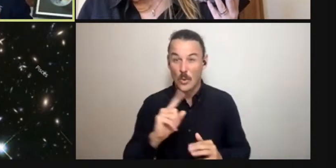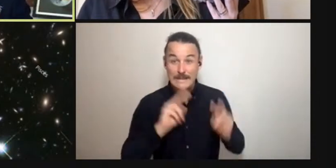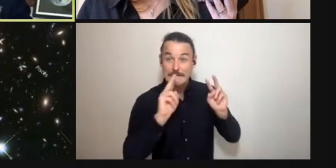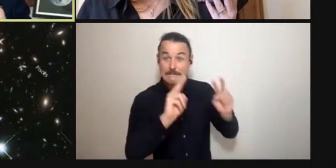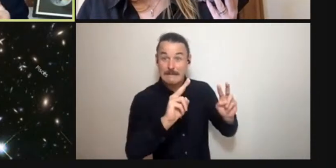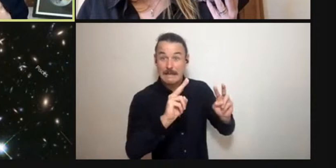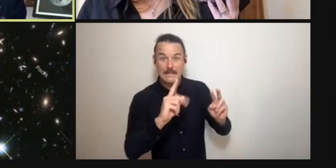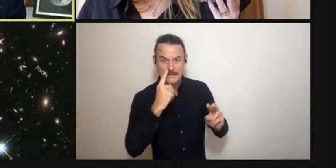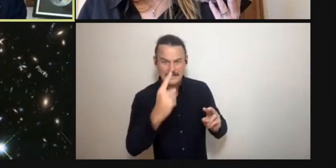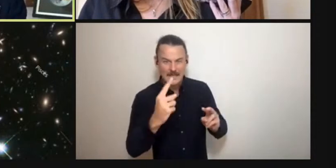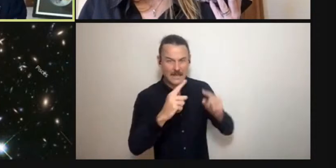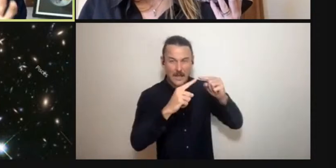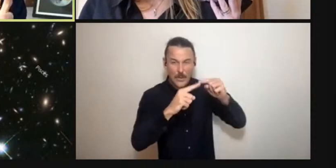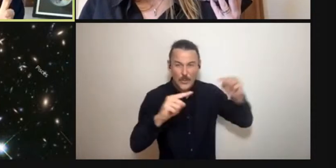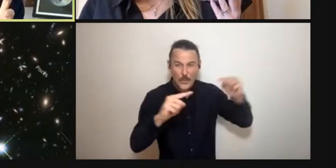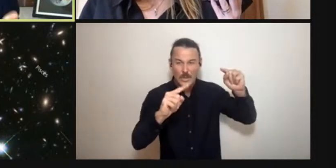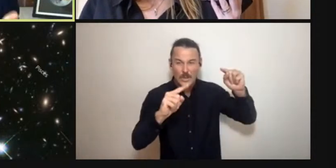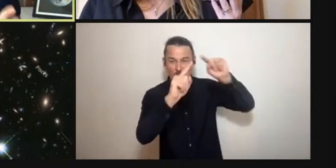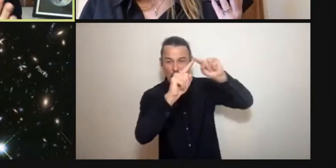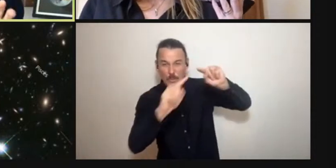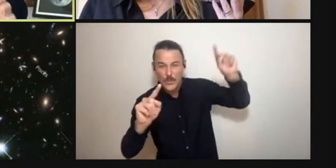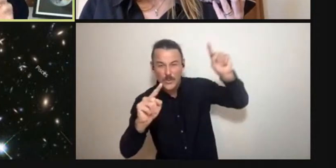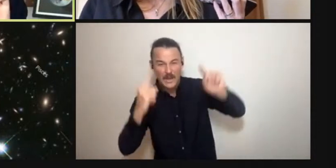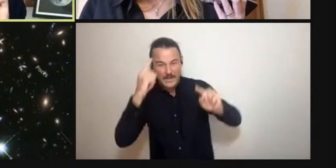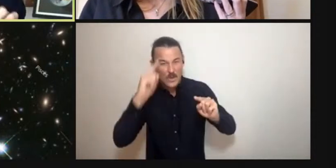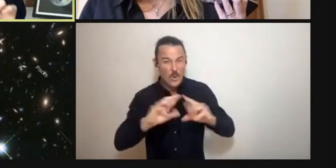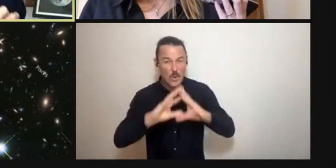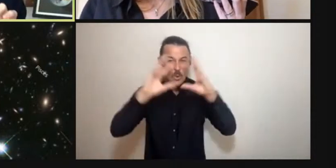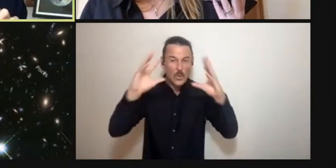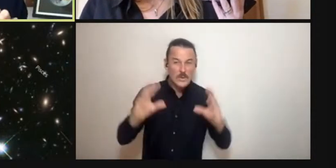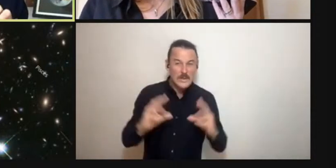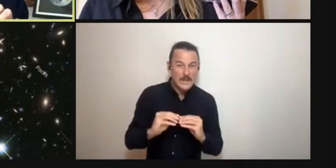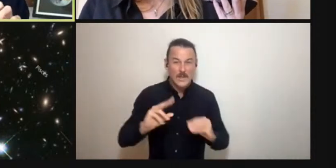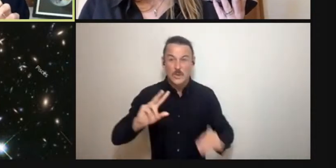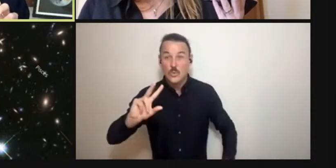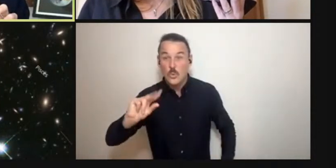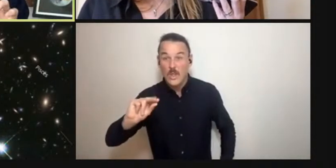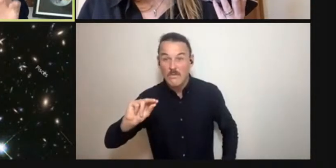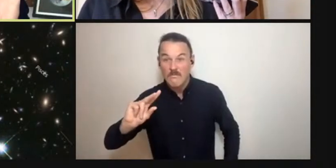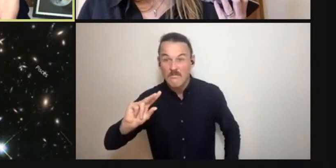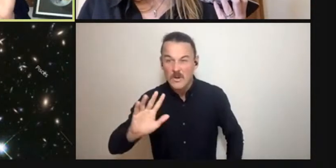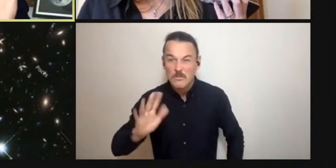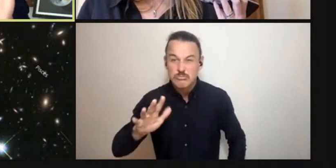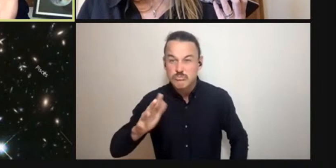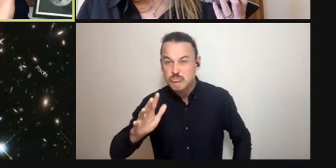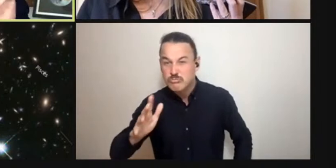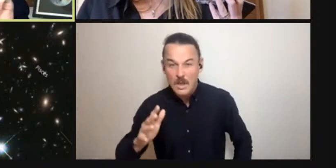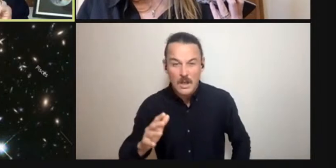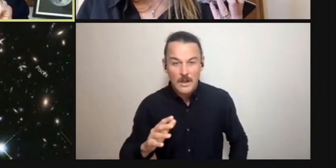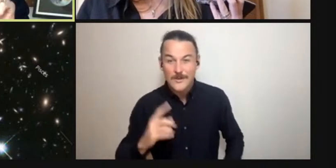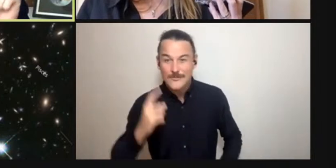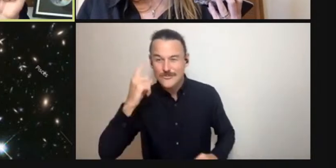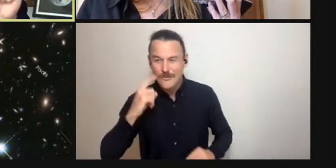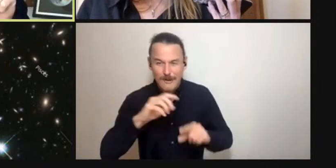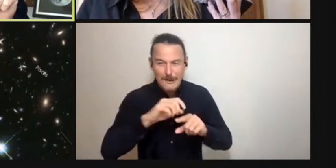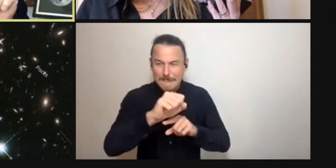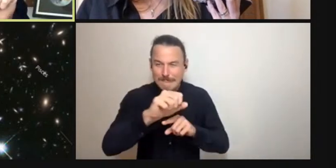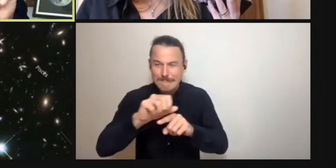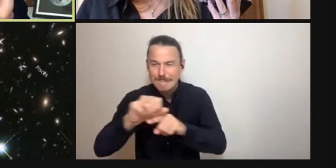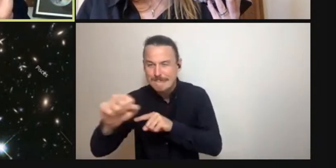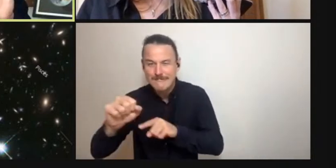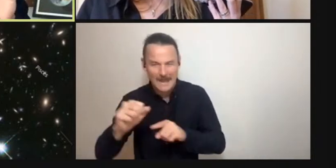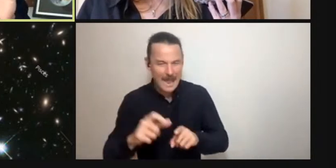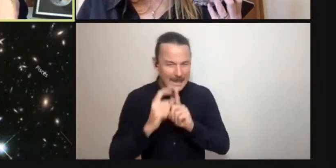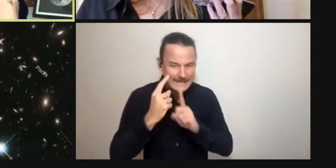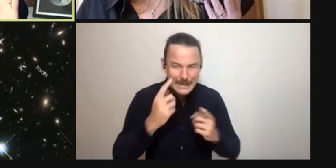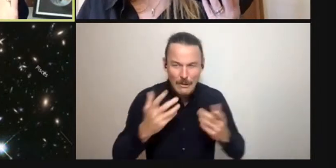by the way, there's about a dozen, give or take. They're super tricky to see them all, but lots and lots of little arcs in